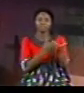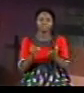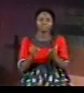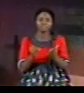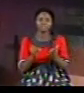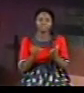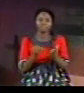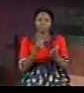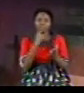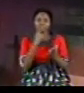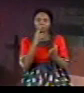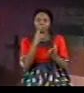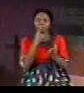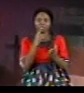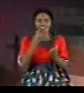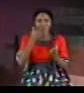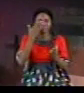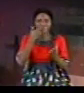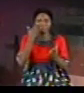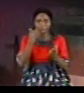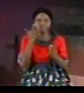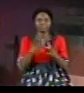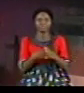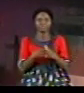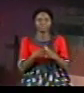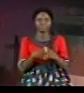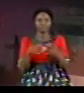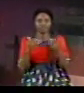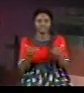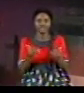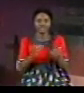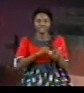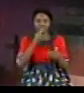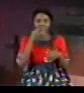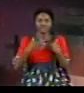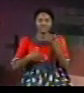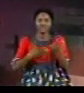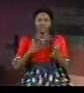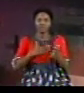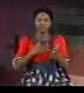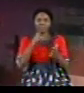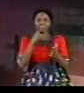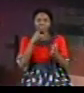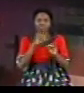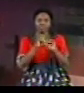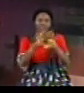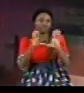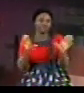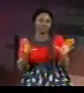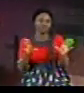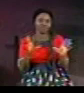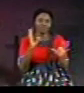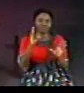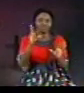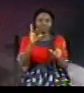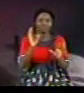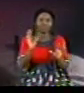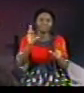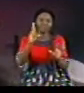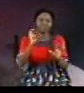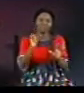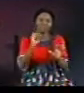I can perceive my mouth scenting. In fact, I'm happy. Praise the Lord. The Lord has given you fresh breath. Thank you.